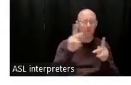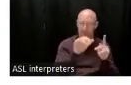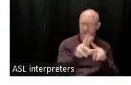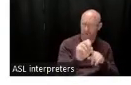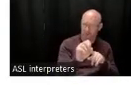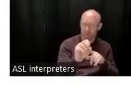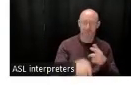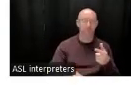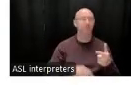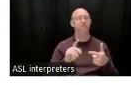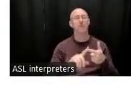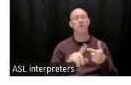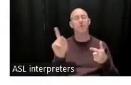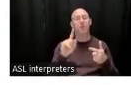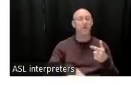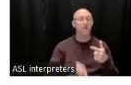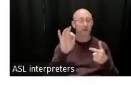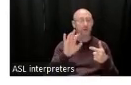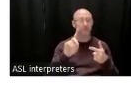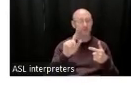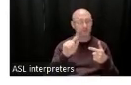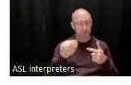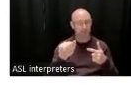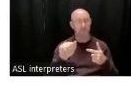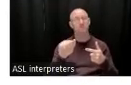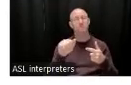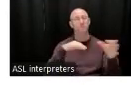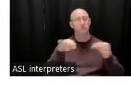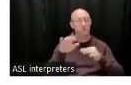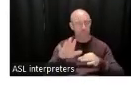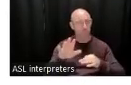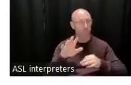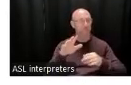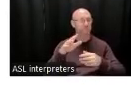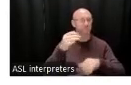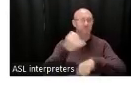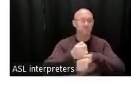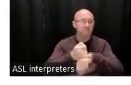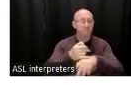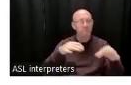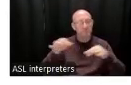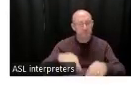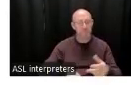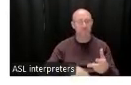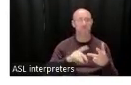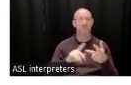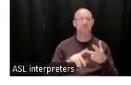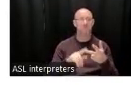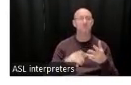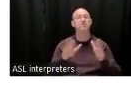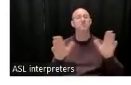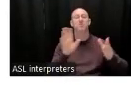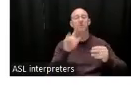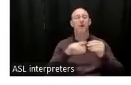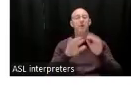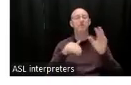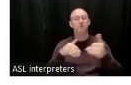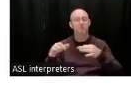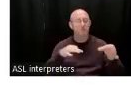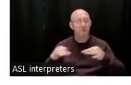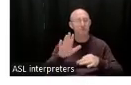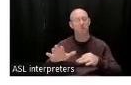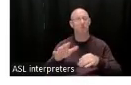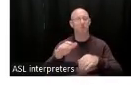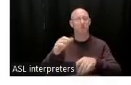talk about where to find data to build your facilities descriptions, and we're going to talk in general about how to describe your